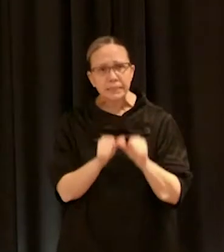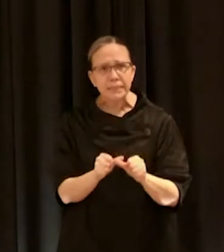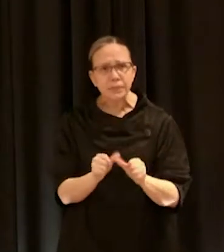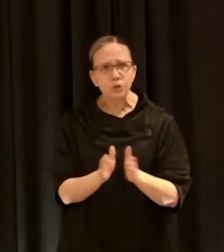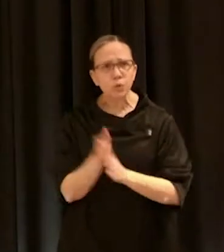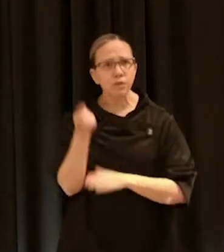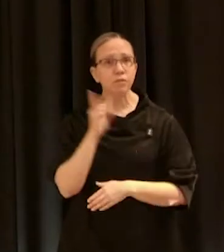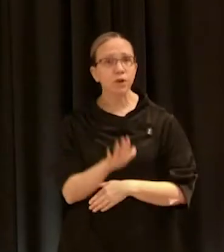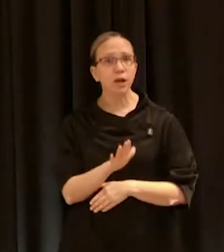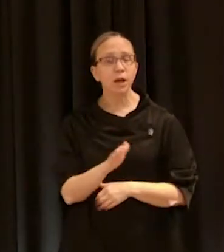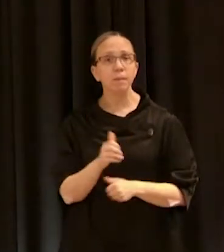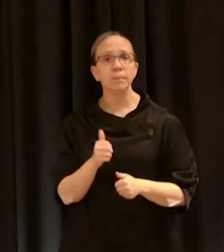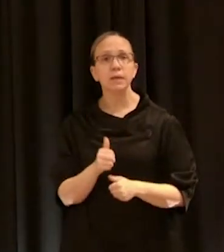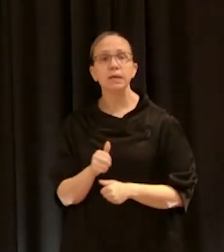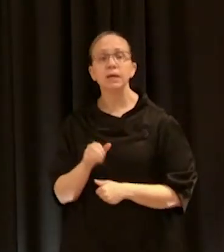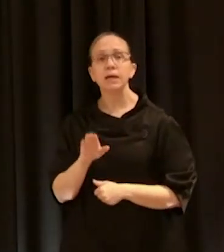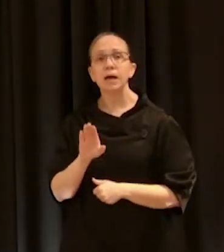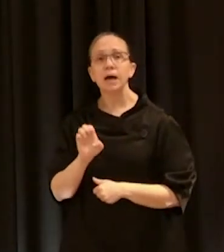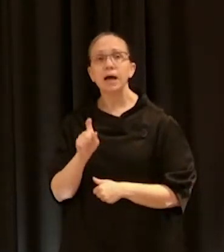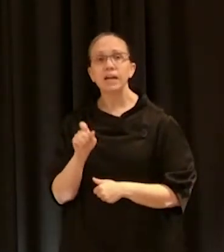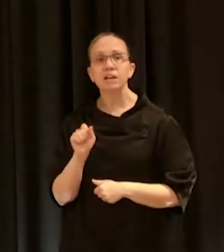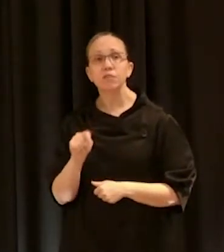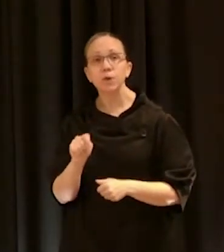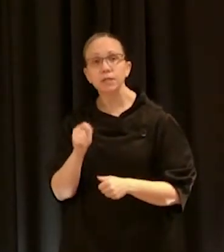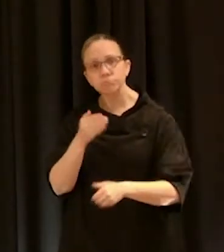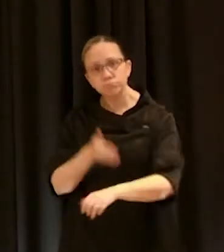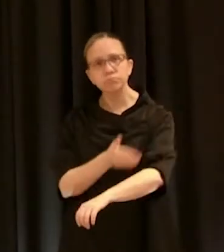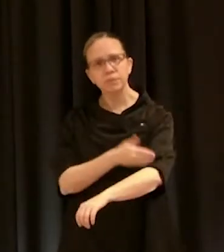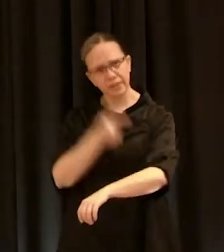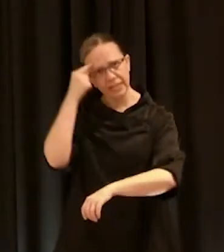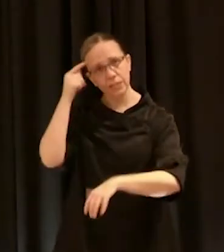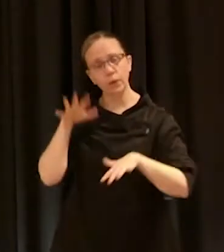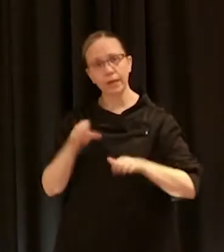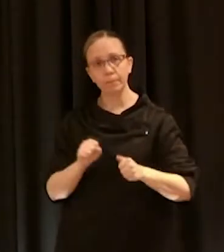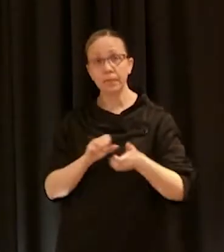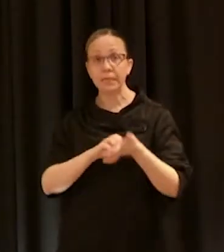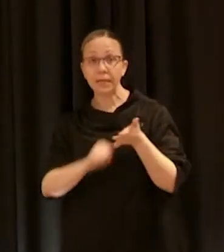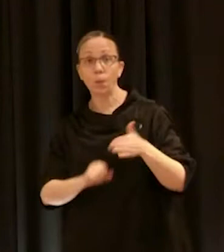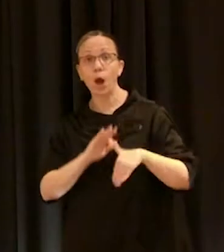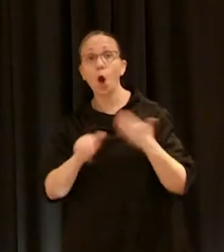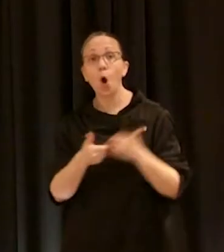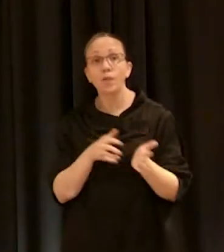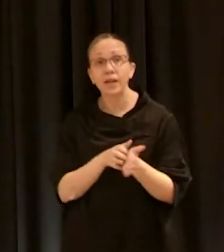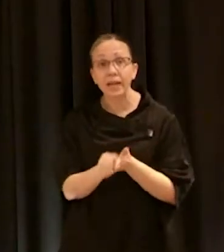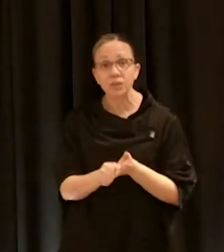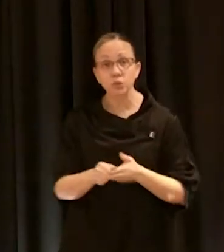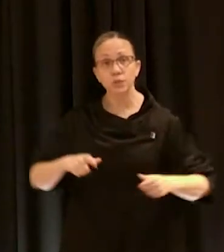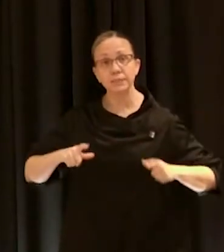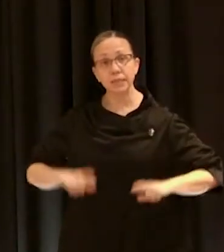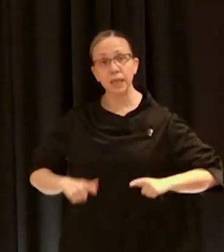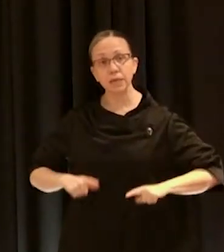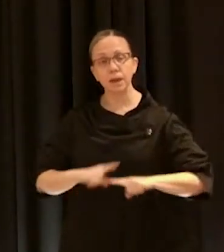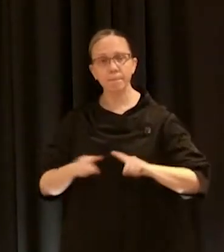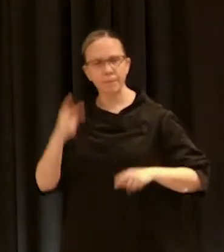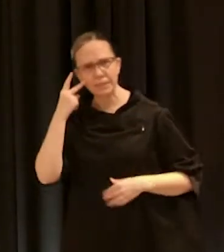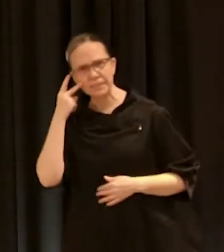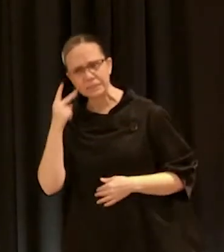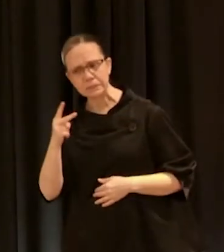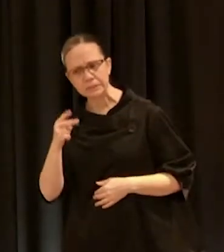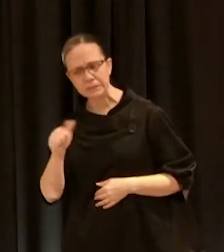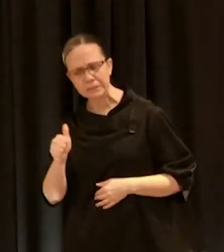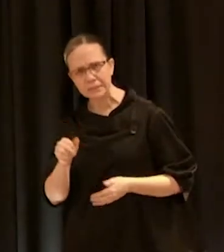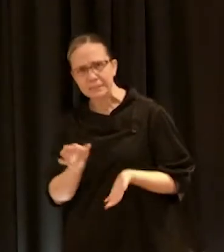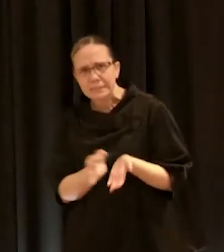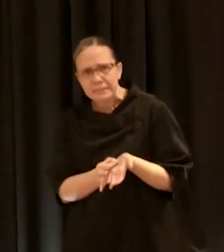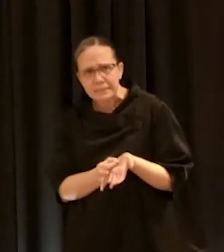him. Everett Daugherty is doing good. They think they were able to get all of the cancer in his lung, but they saw another